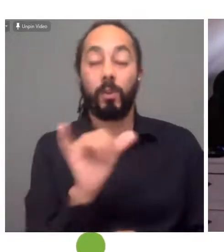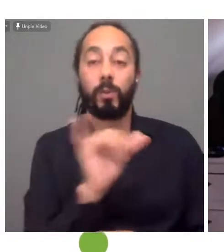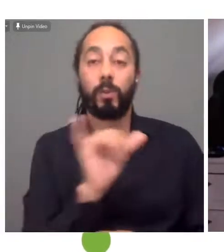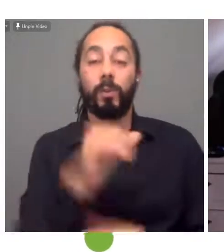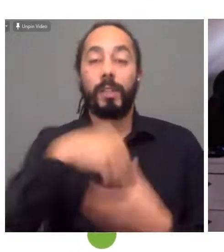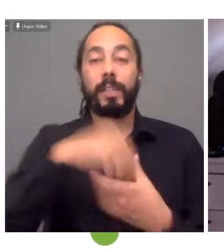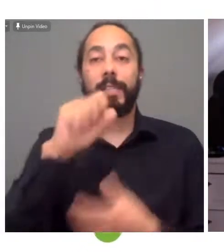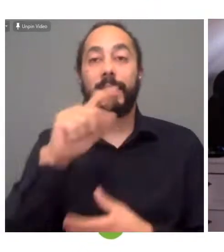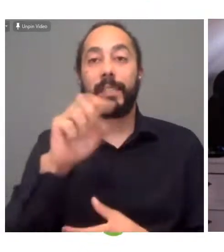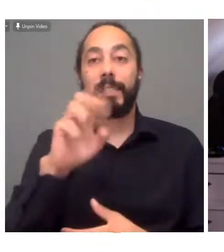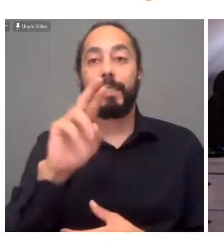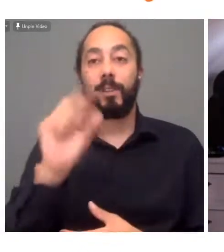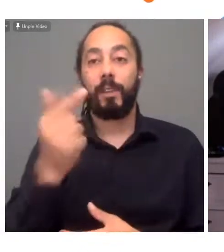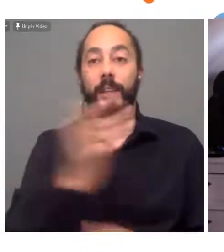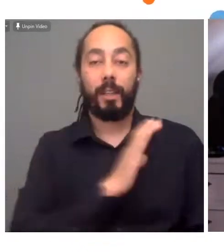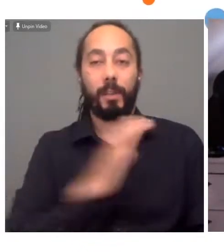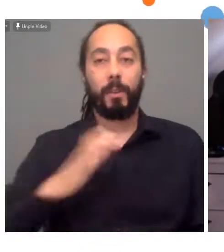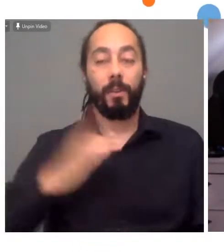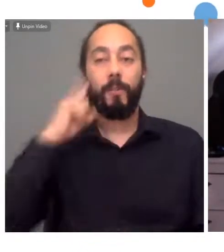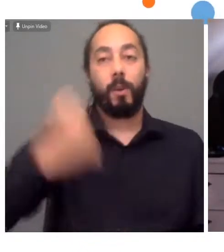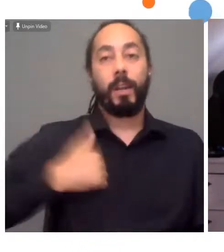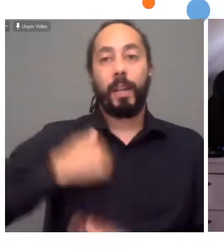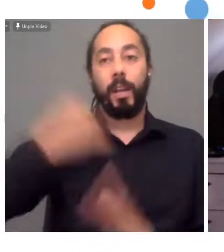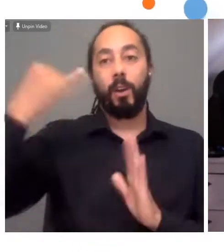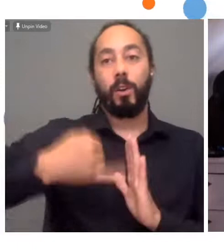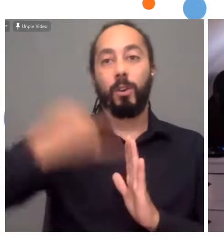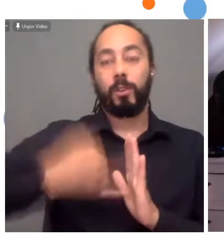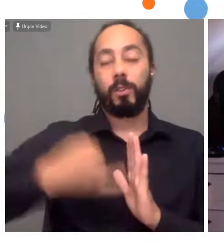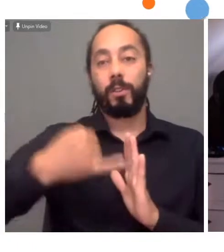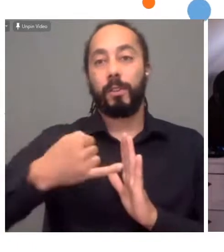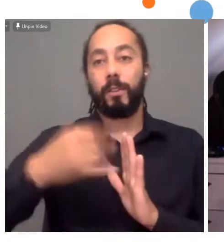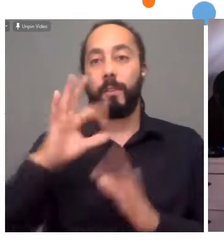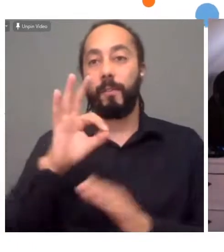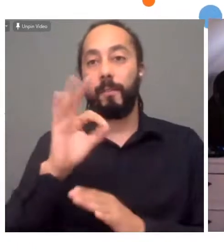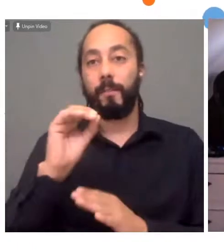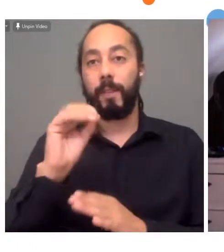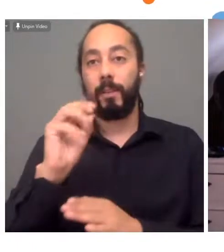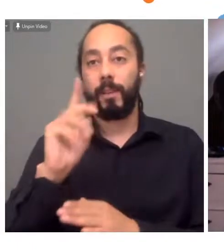Coalition. I'm going to pass the baton on to Sean Casey of Global Public.